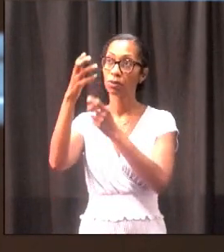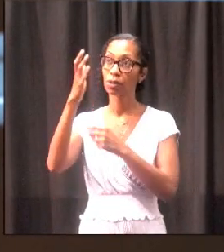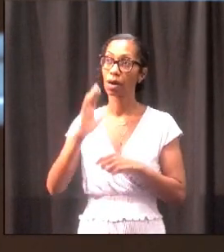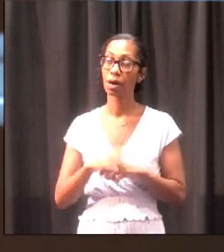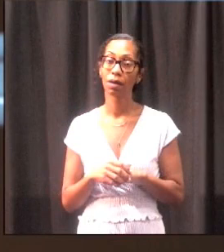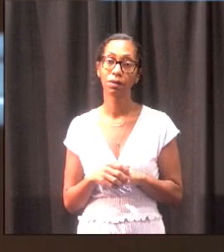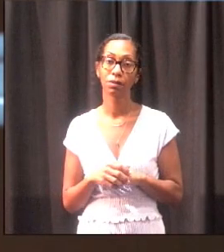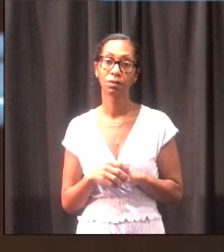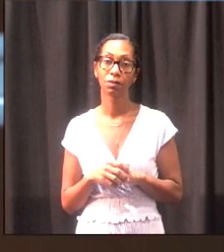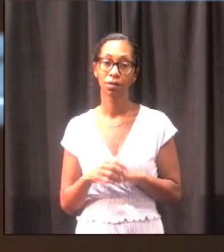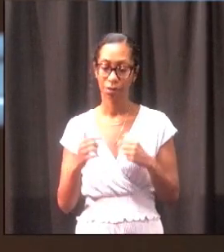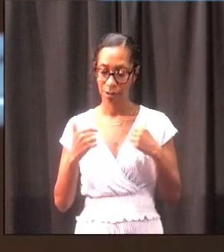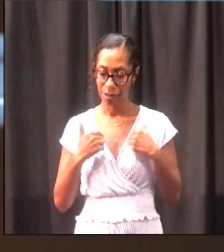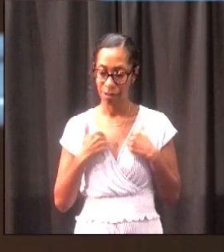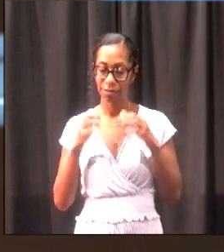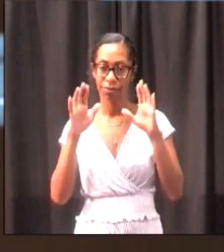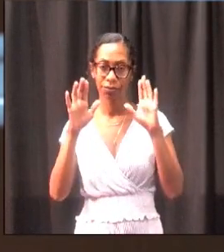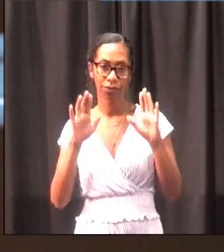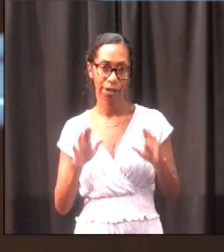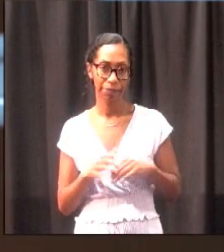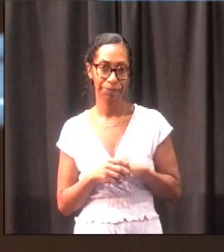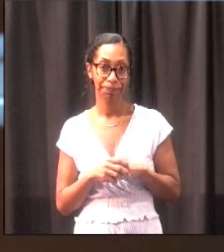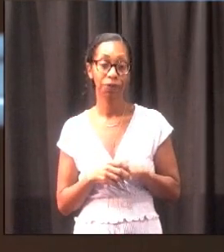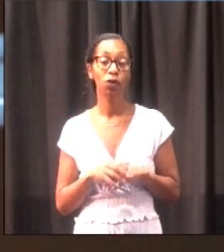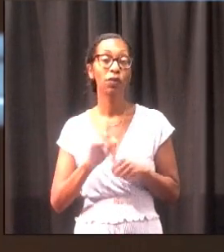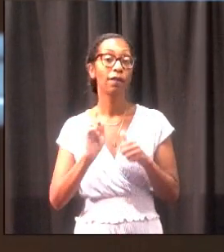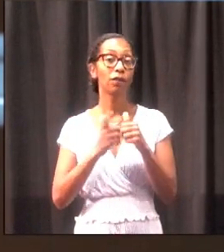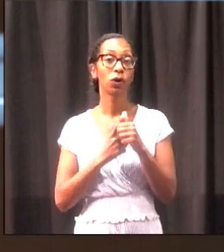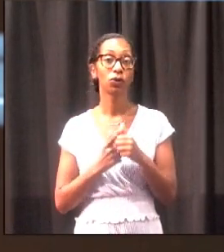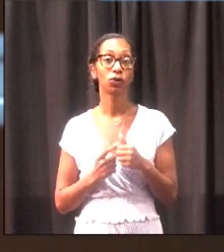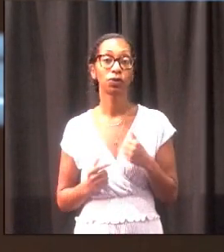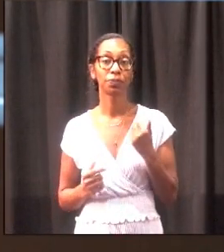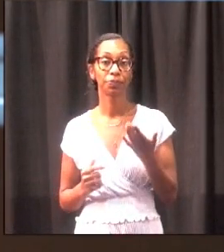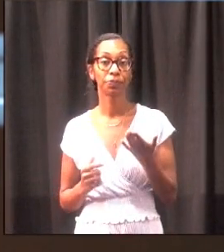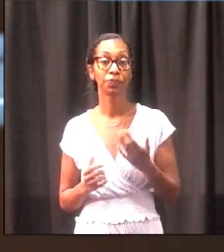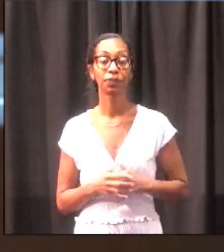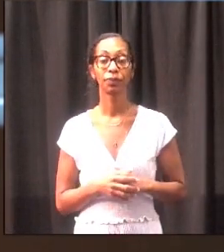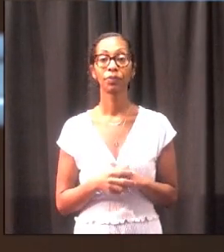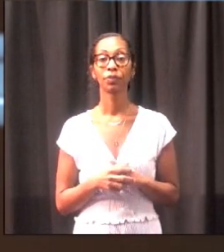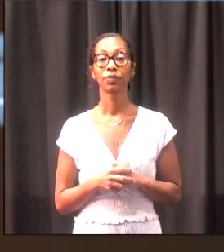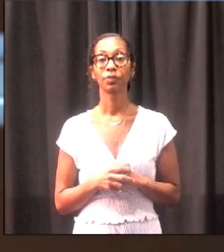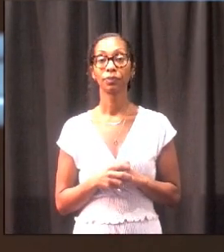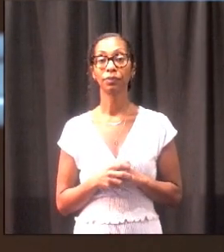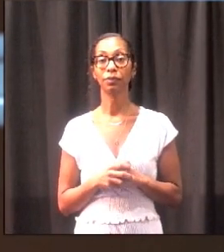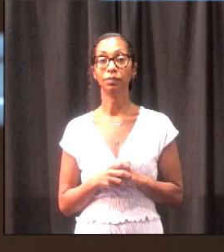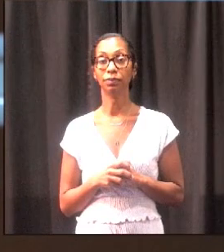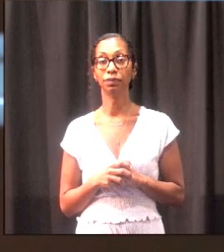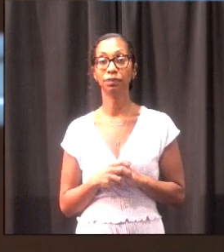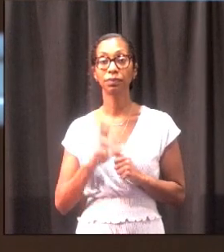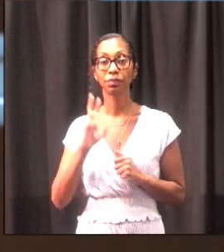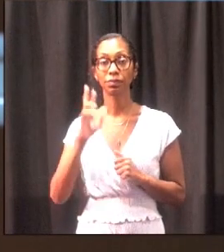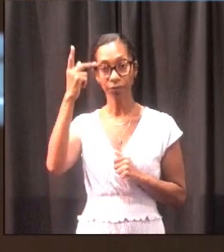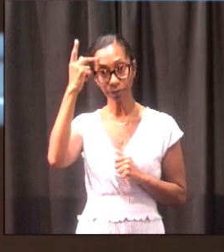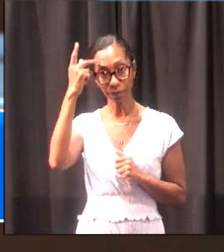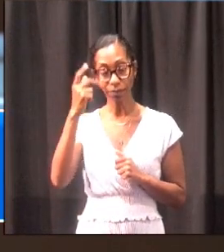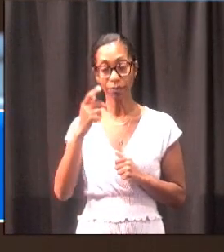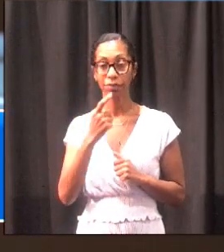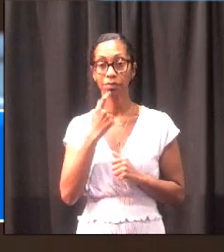and whose we are. So number one, Paul says, listen, you have a new